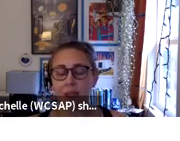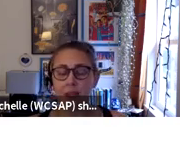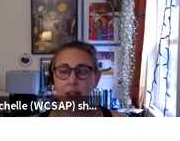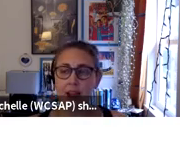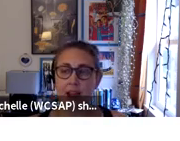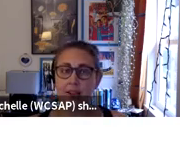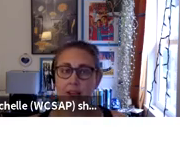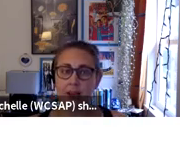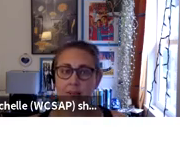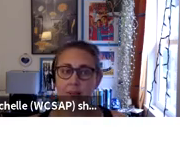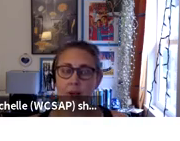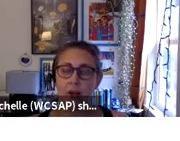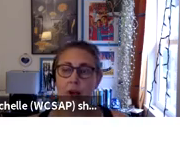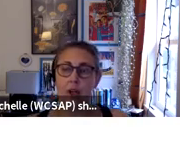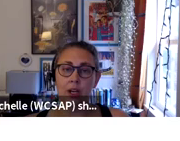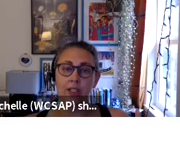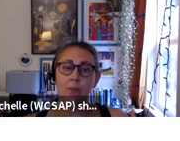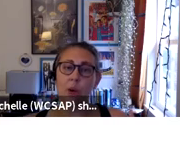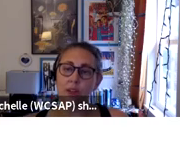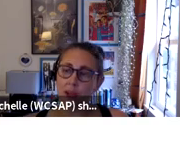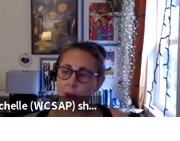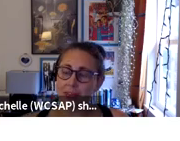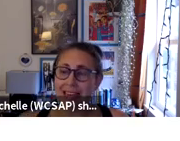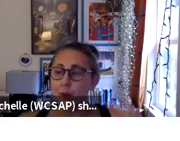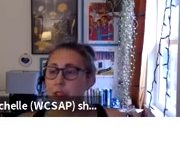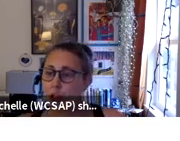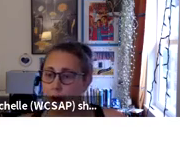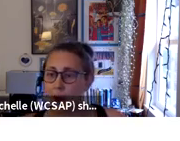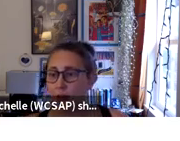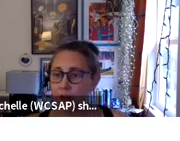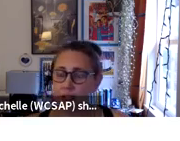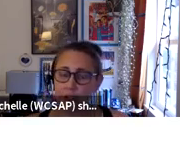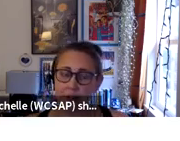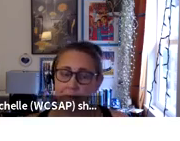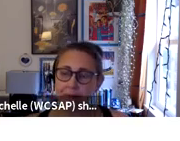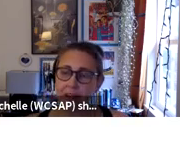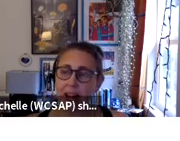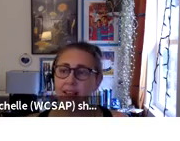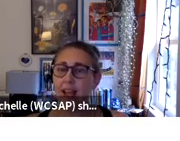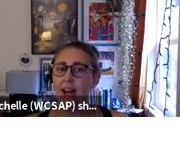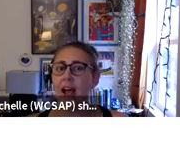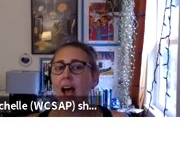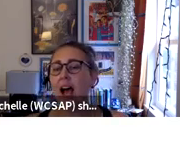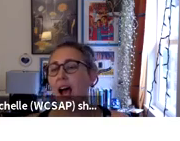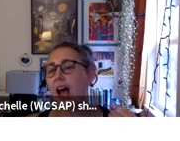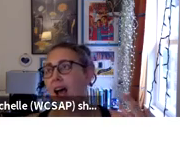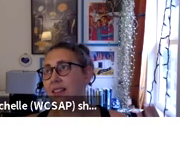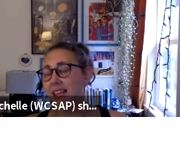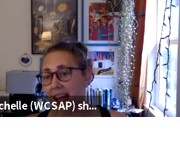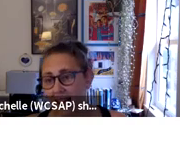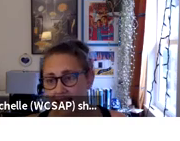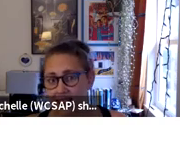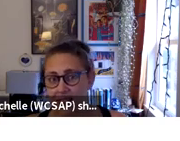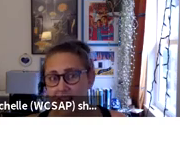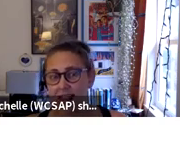right? That, it's important that we begin with a two-way conversation and that at